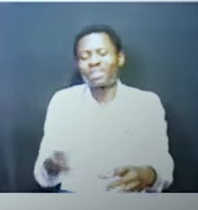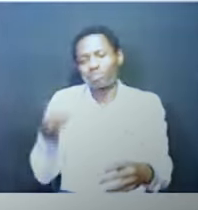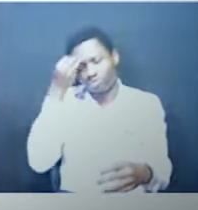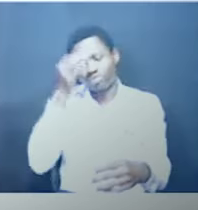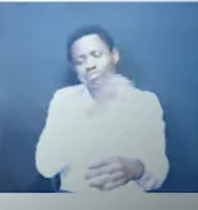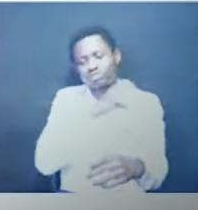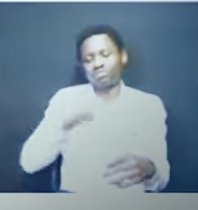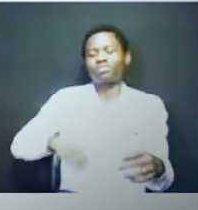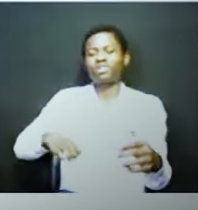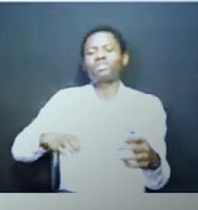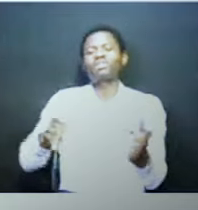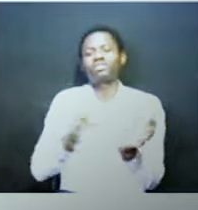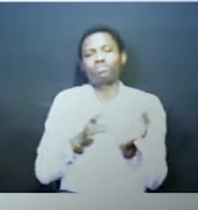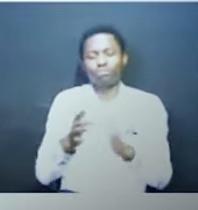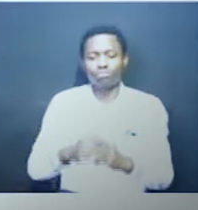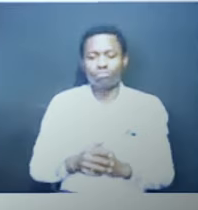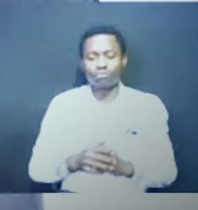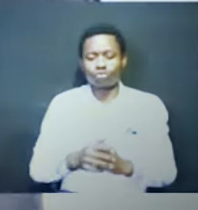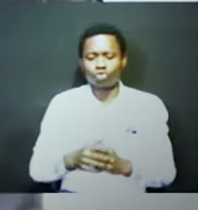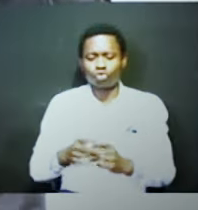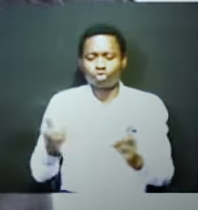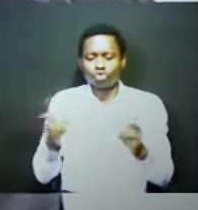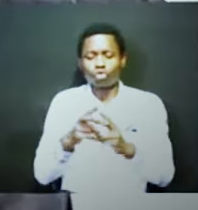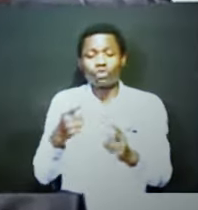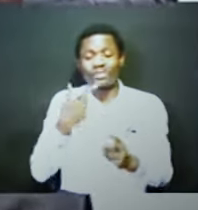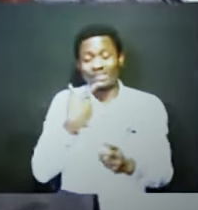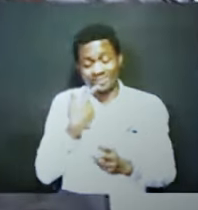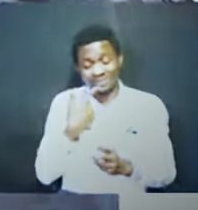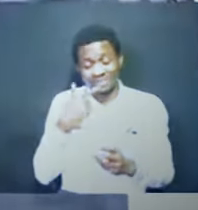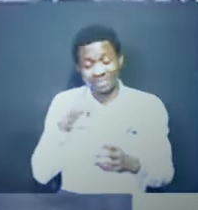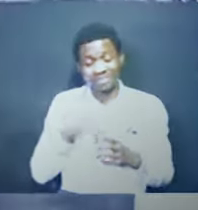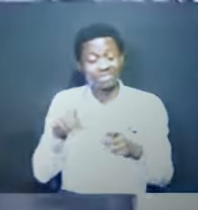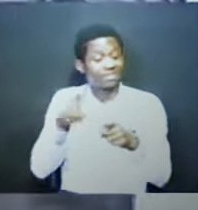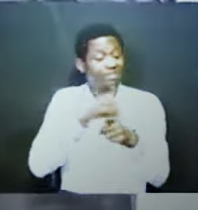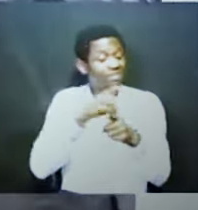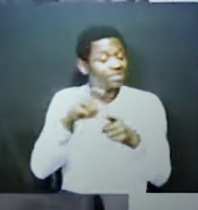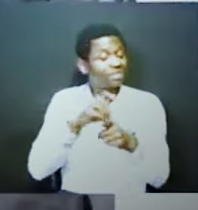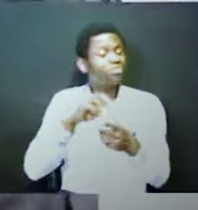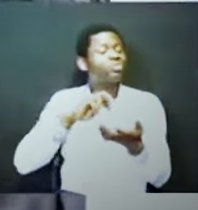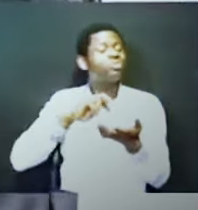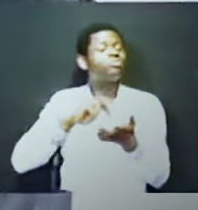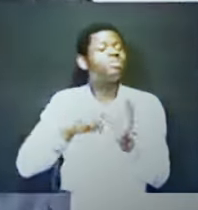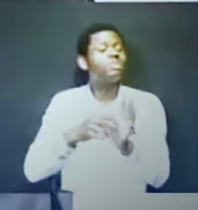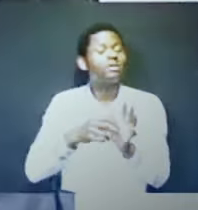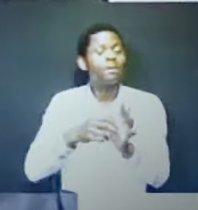Christ. We have said, brothers and sisters, that discipline is to make